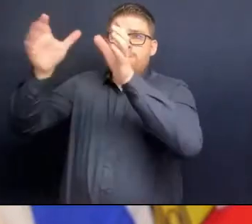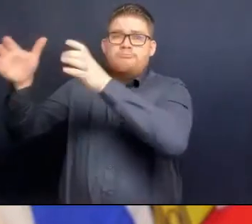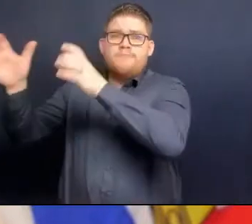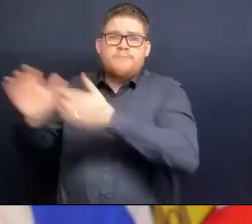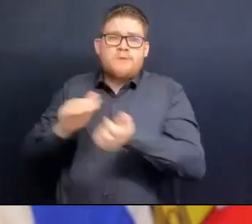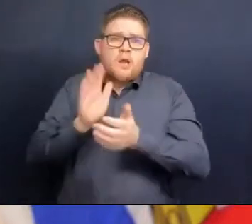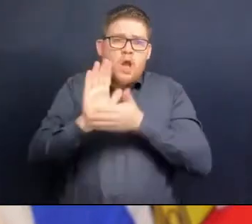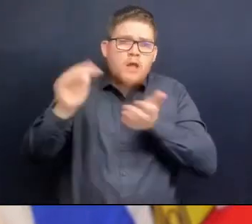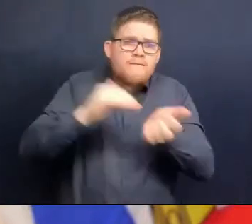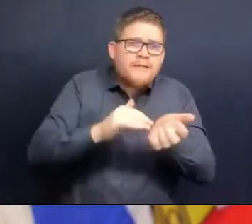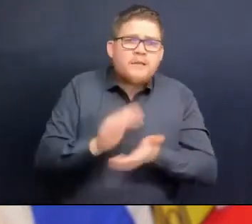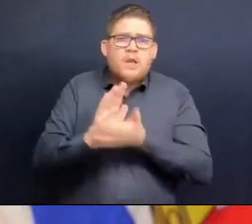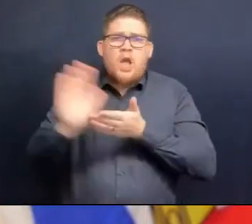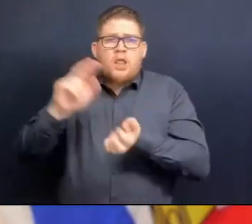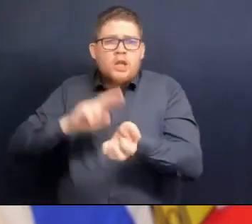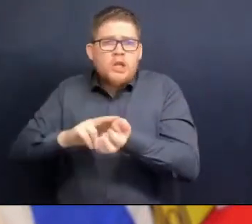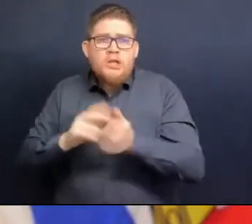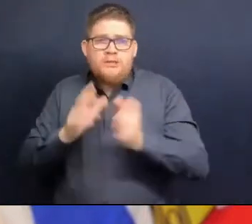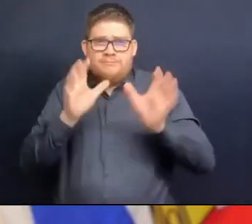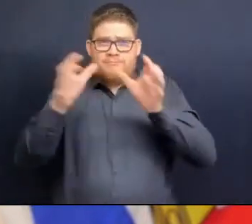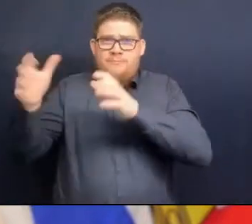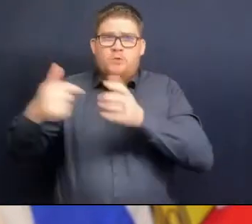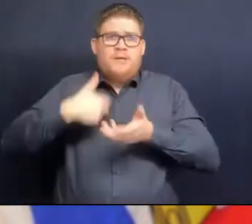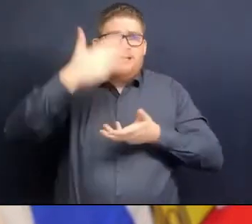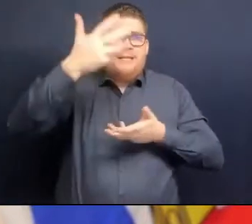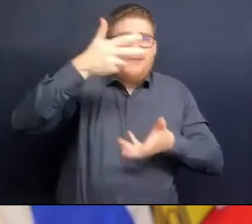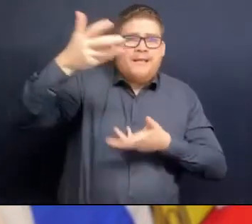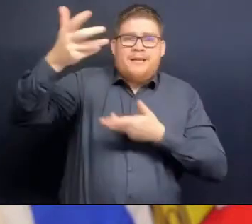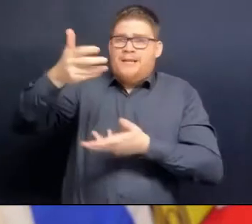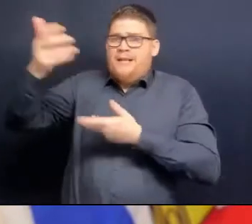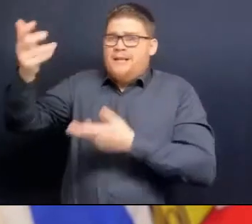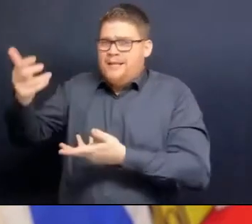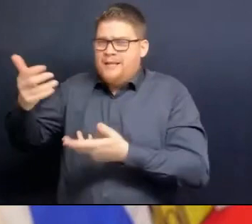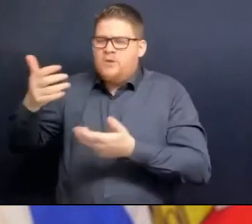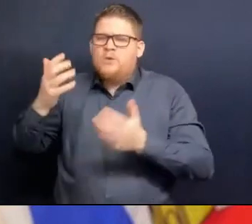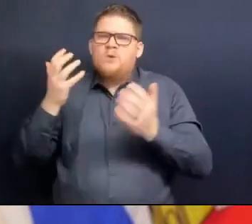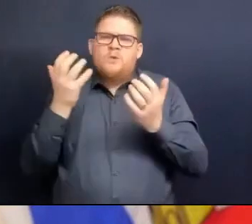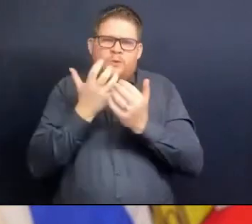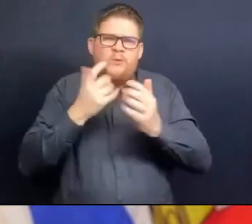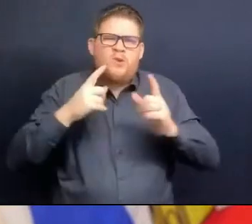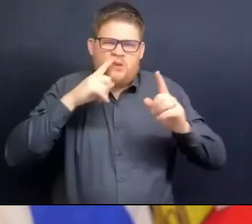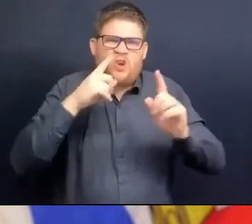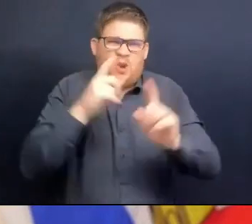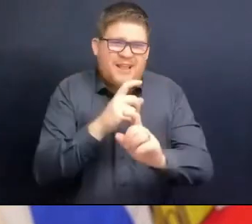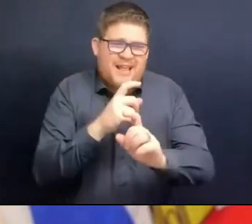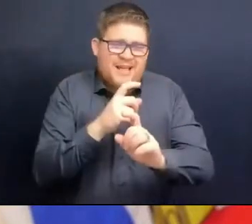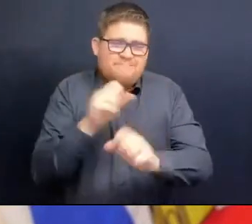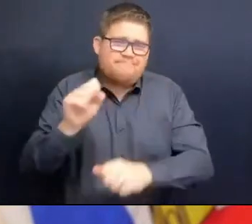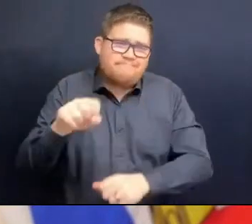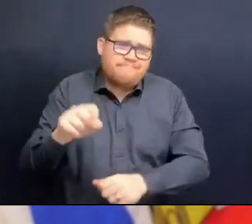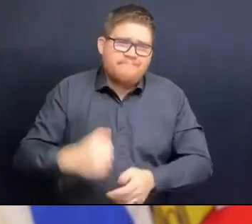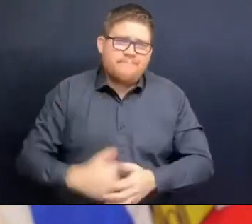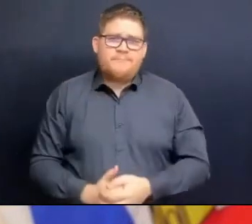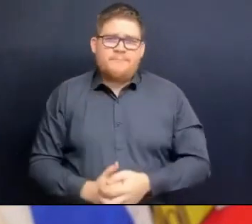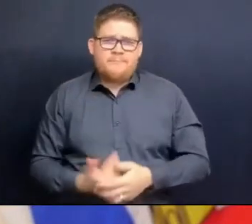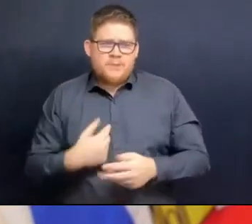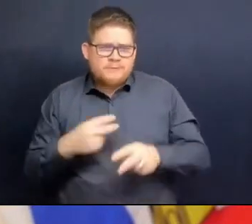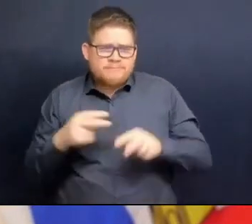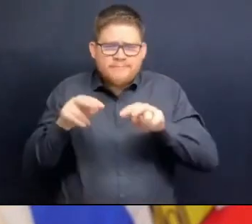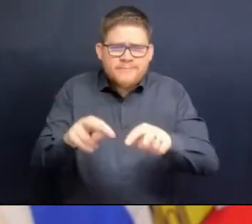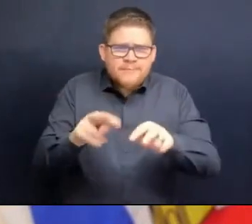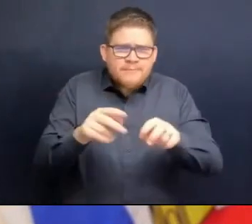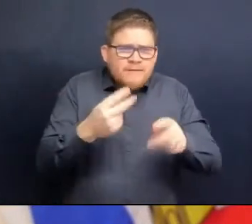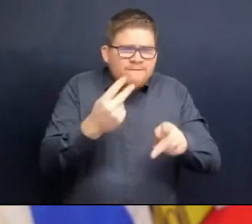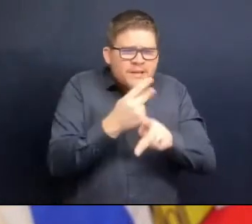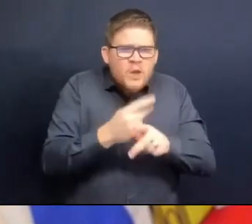working very closely on them. It turned out to be much more complex than we originally thought. And it really was about how do we determine who's a